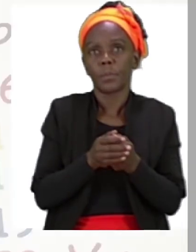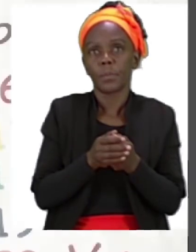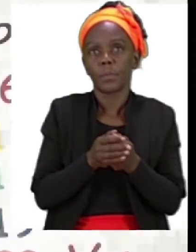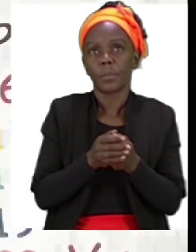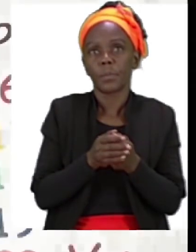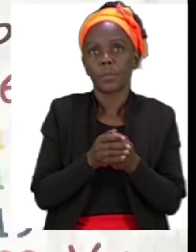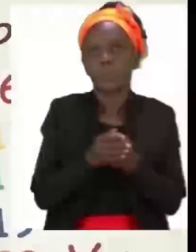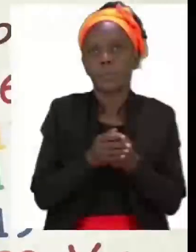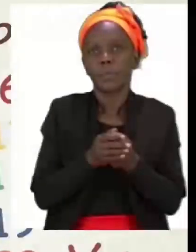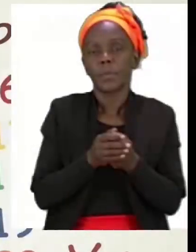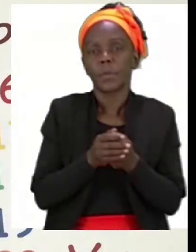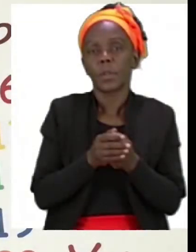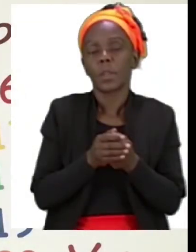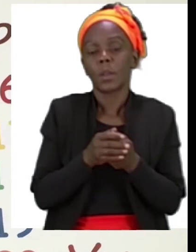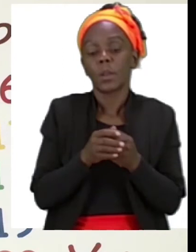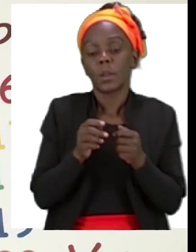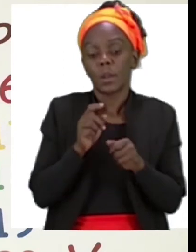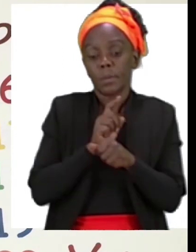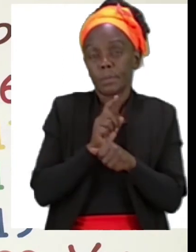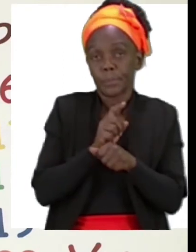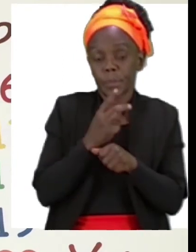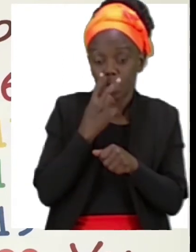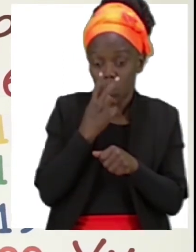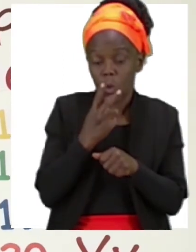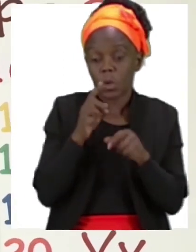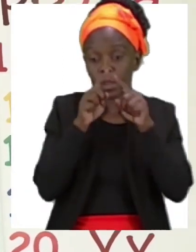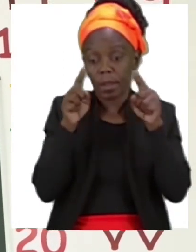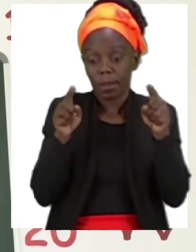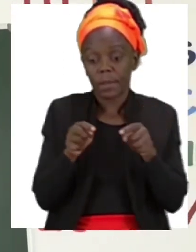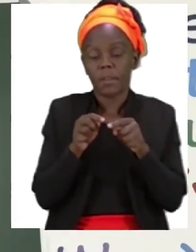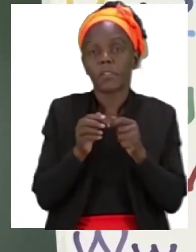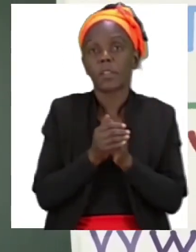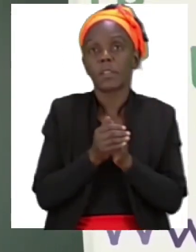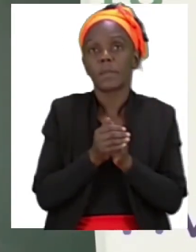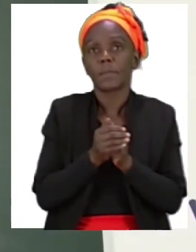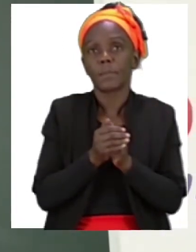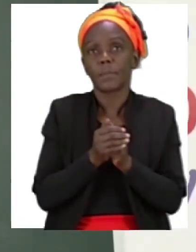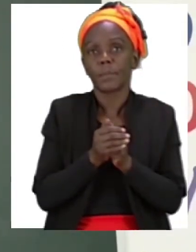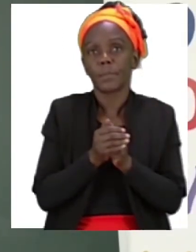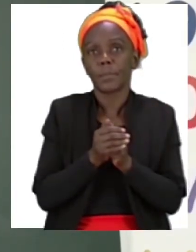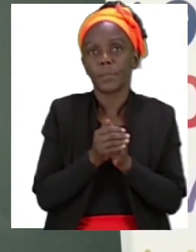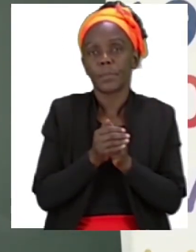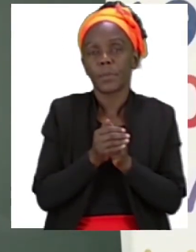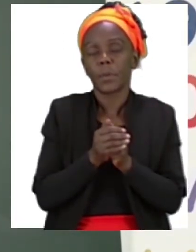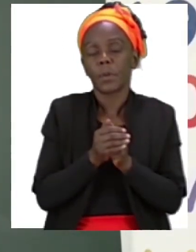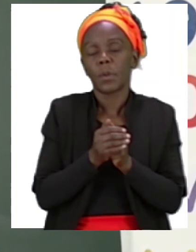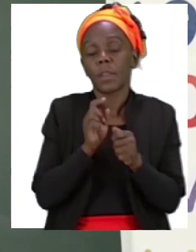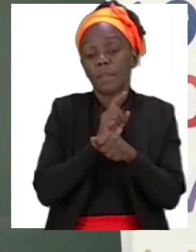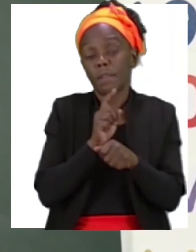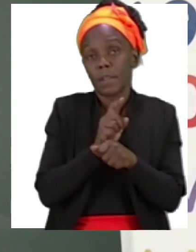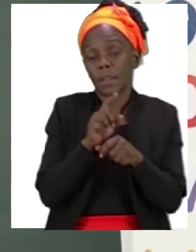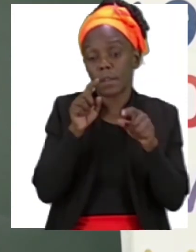the flashcards. Now, the flashcards I have the shape and the name of